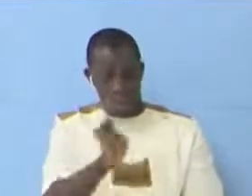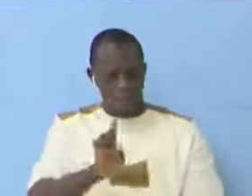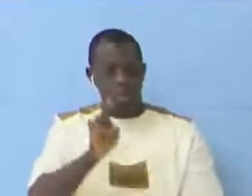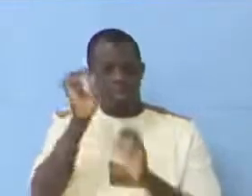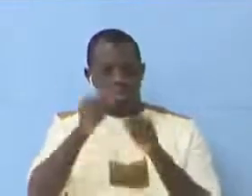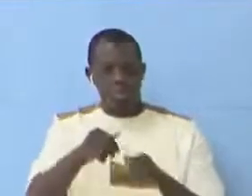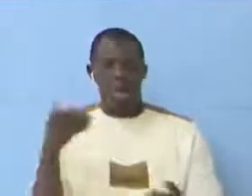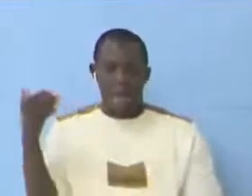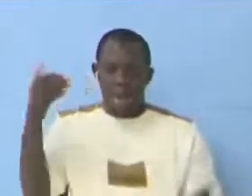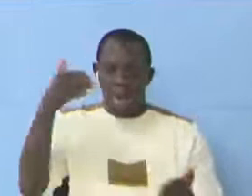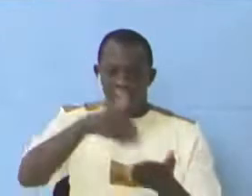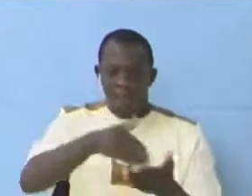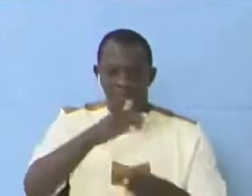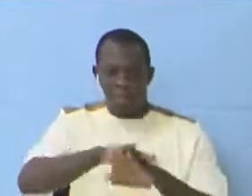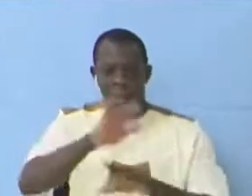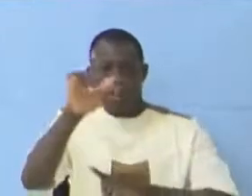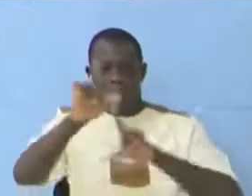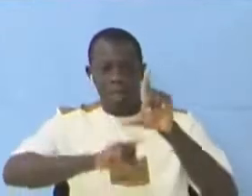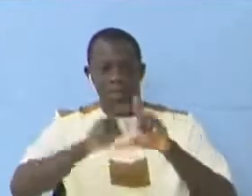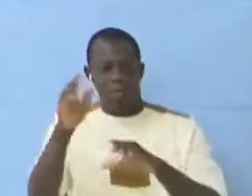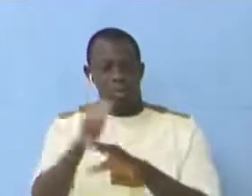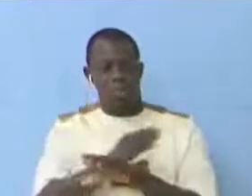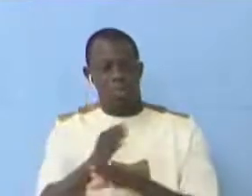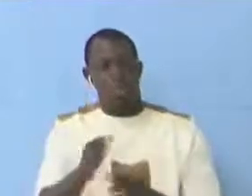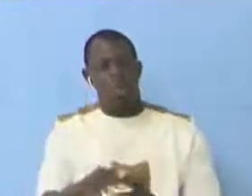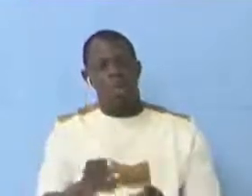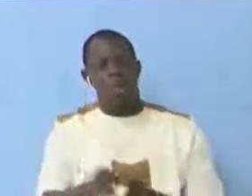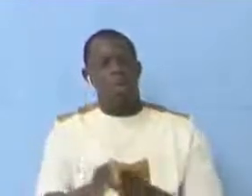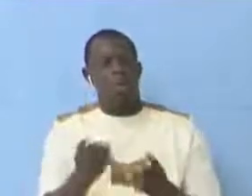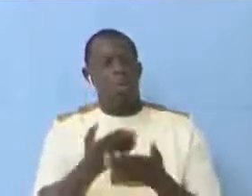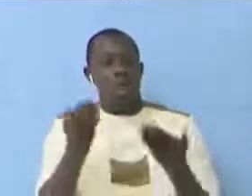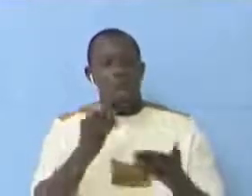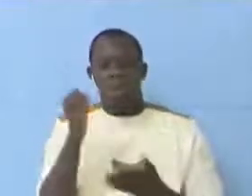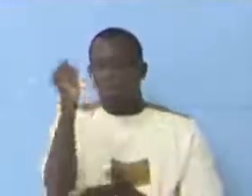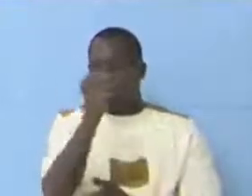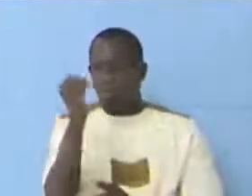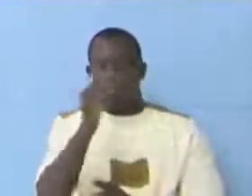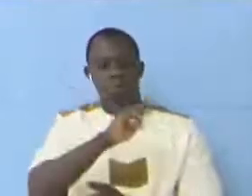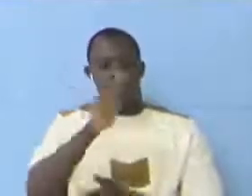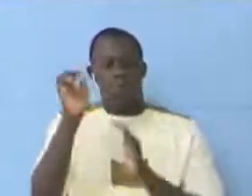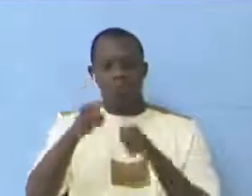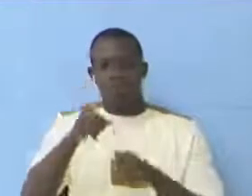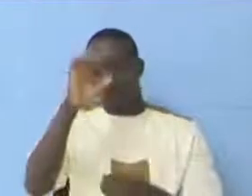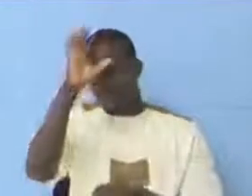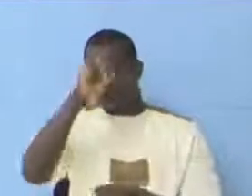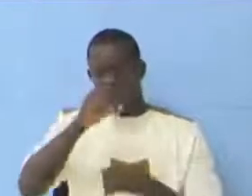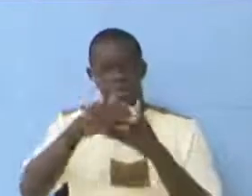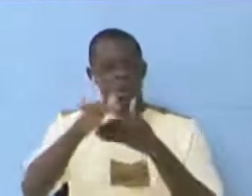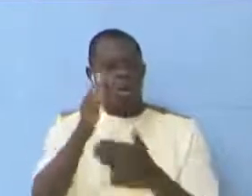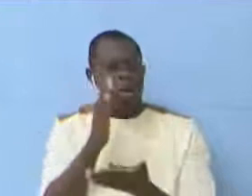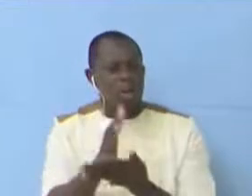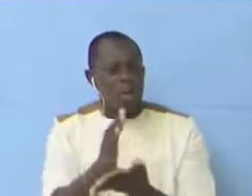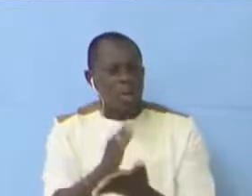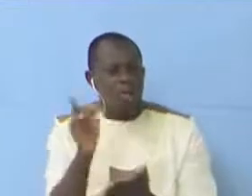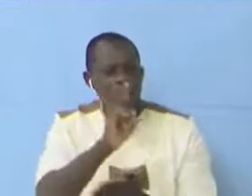extent. Mënu woon a gëm sax ne mën nañoo àgg foofu. Because I couldn't reconcile really what was